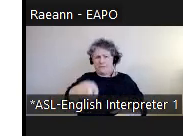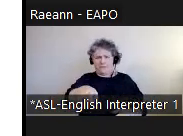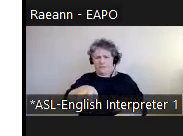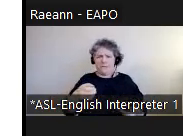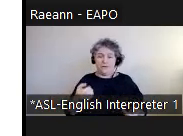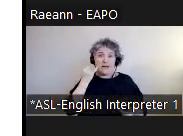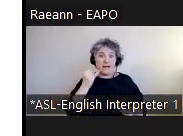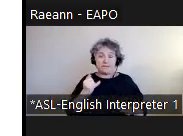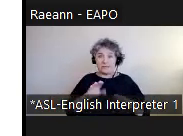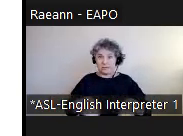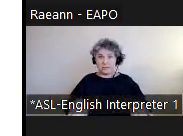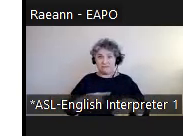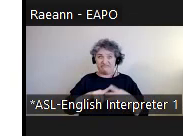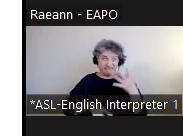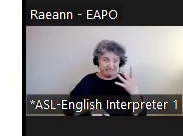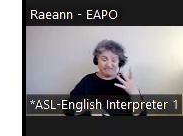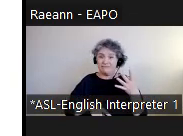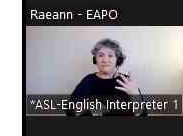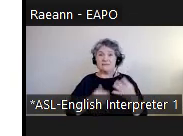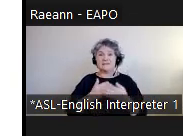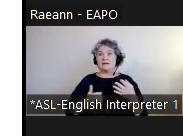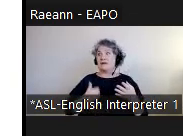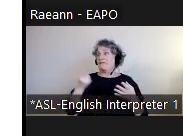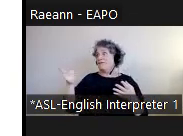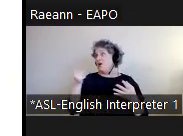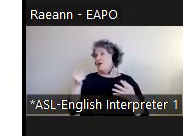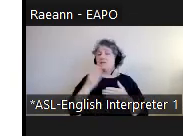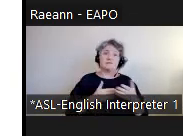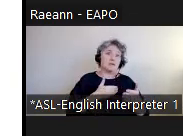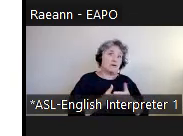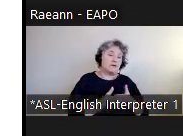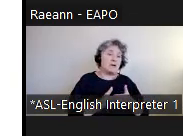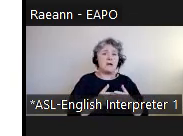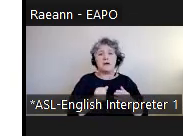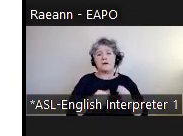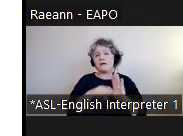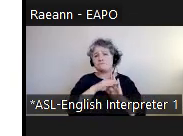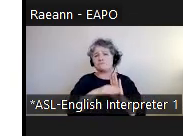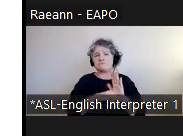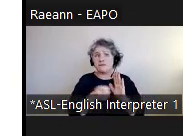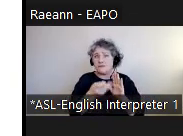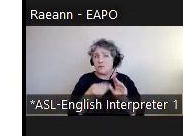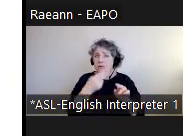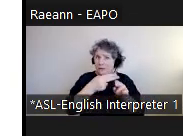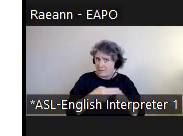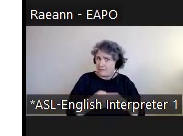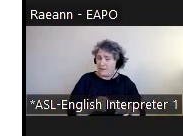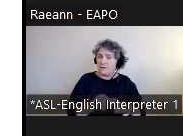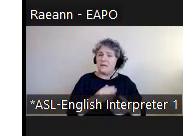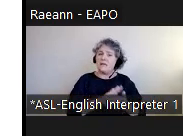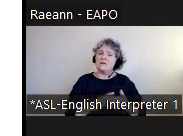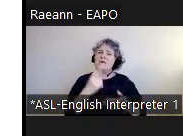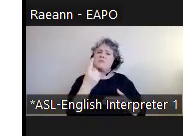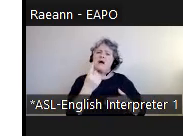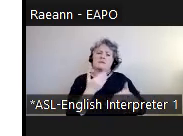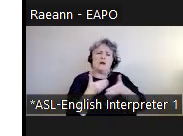again, multiple children and some of them live far away and some nearby, you could list multiple attorneys, and it's nice to have one person who at